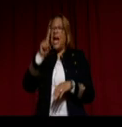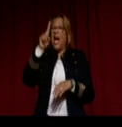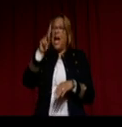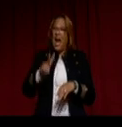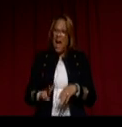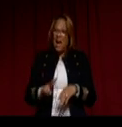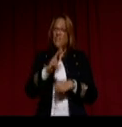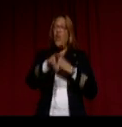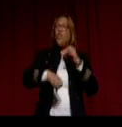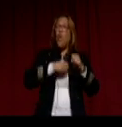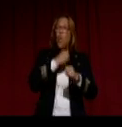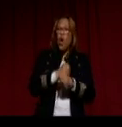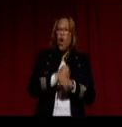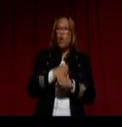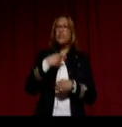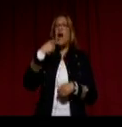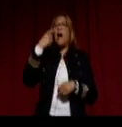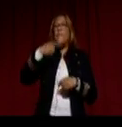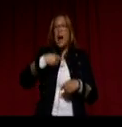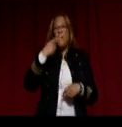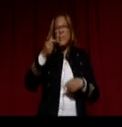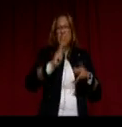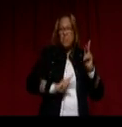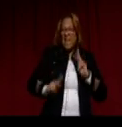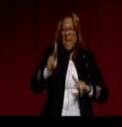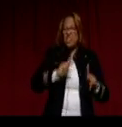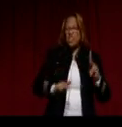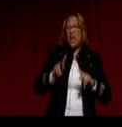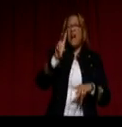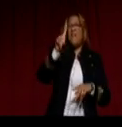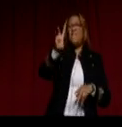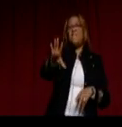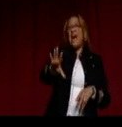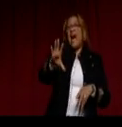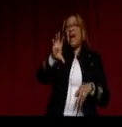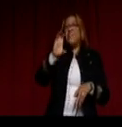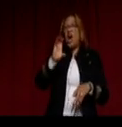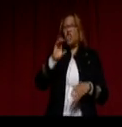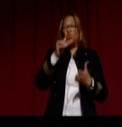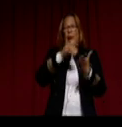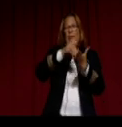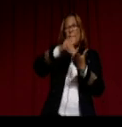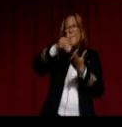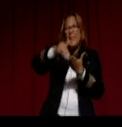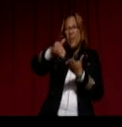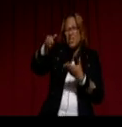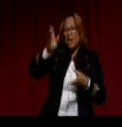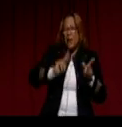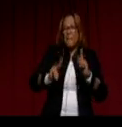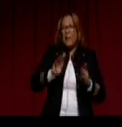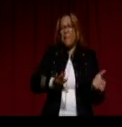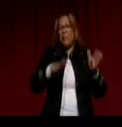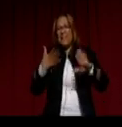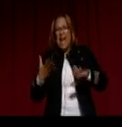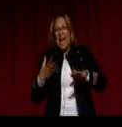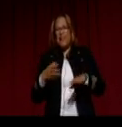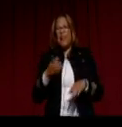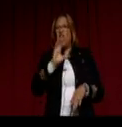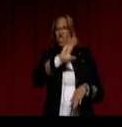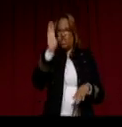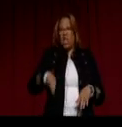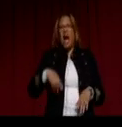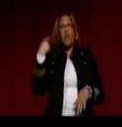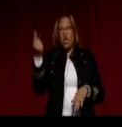world's population and 500 million died. In Chicago alone, 10,000